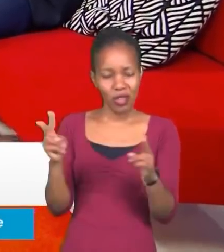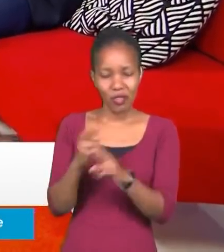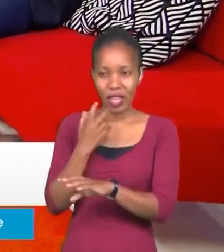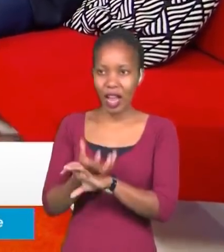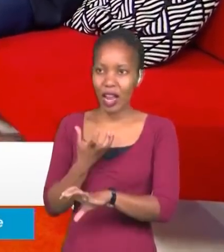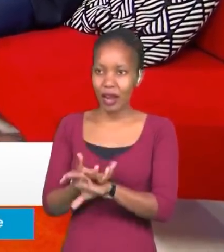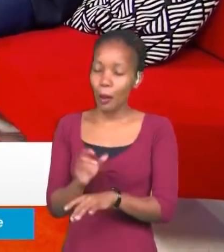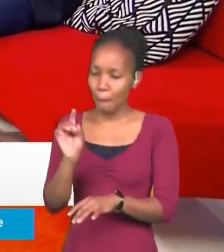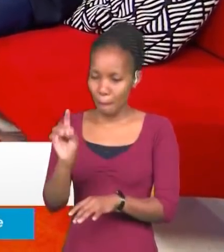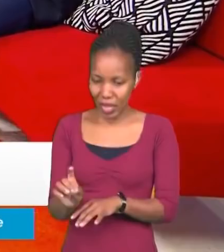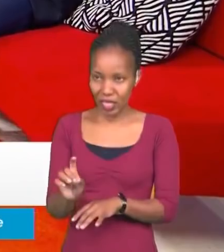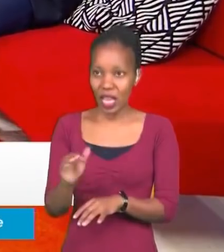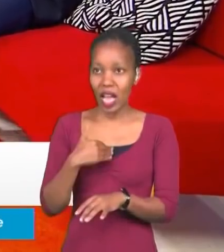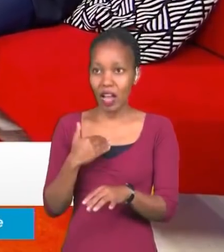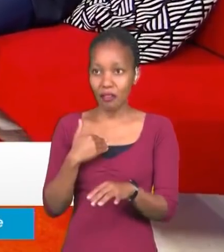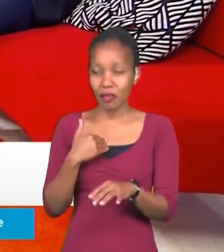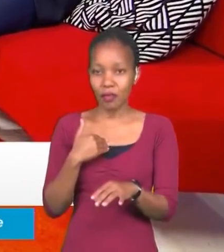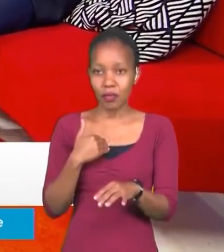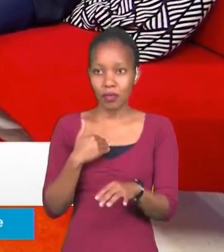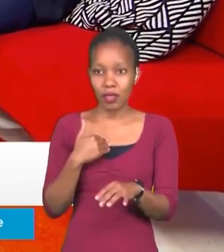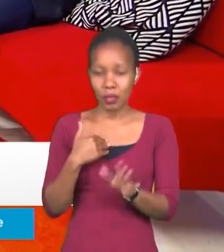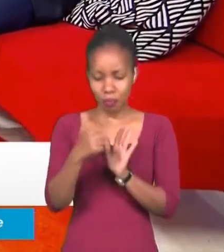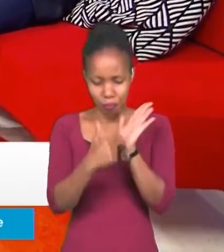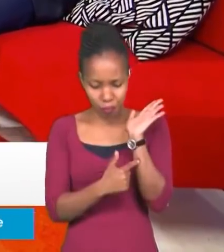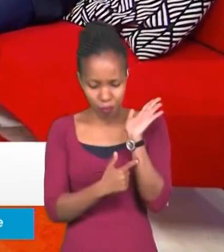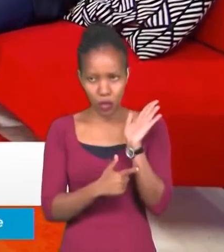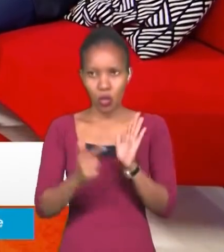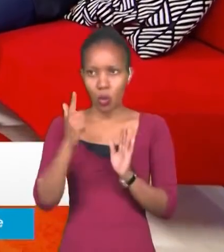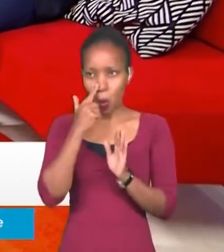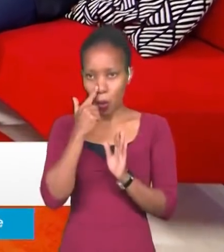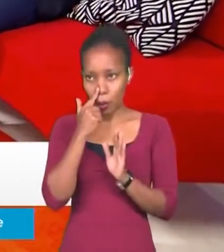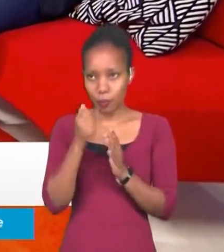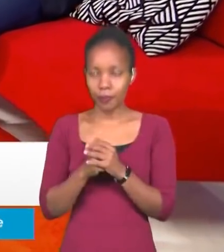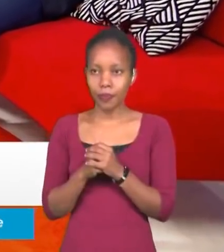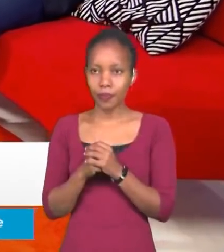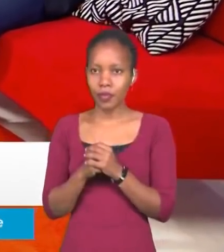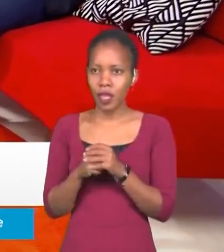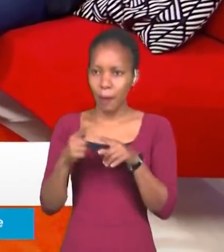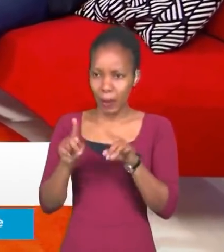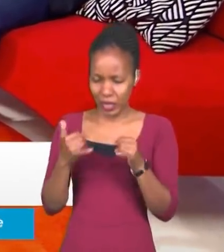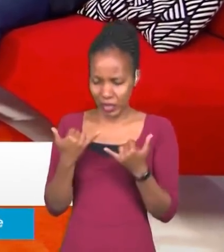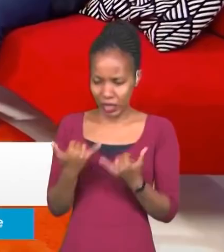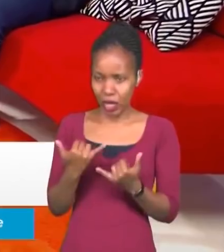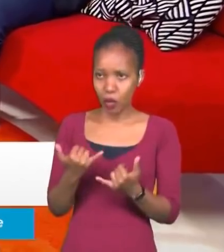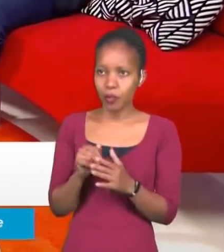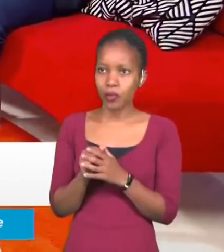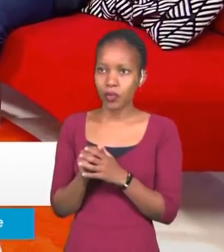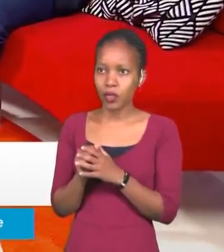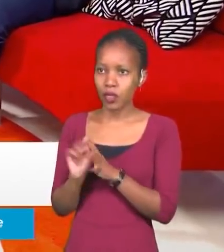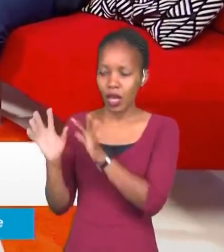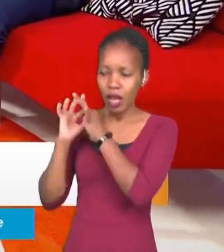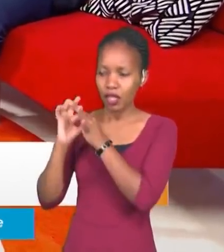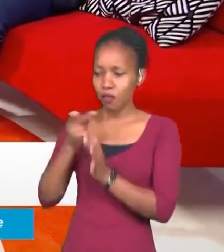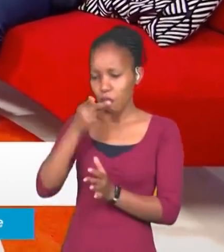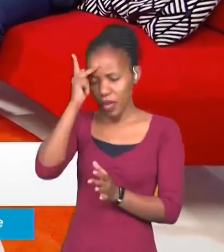you had to come up with a timetable at home, and you had your own priorities as a young man. Mm. But look at this. Do you think the culture from our